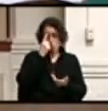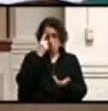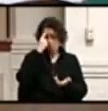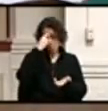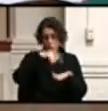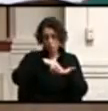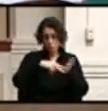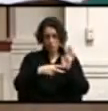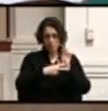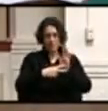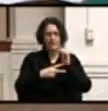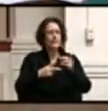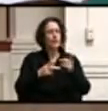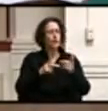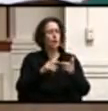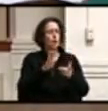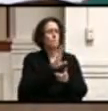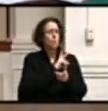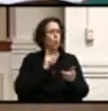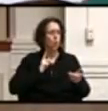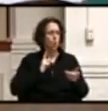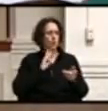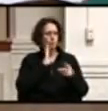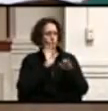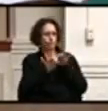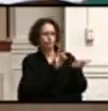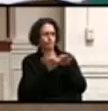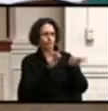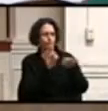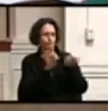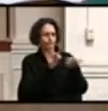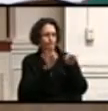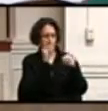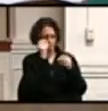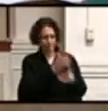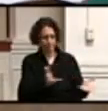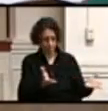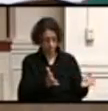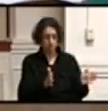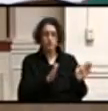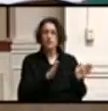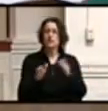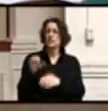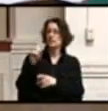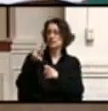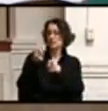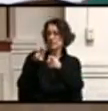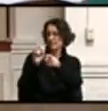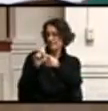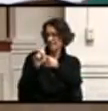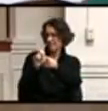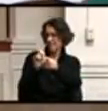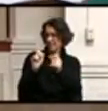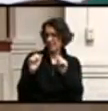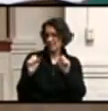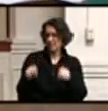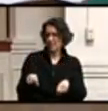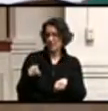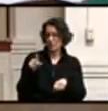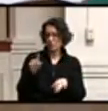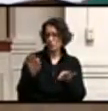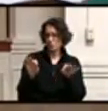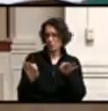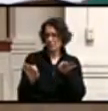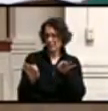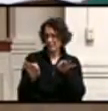These are still... Perhaps, Steve, you could talk a little bit about where these are in the overall scale of designs. Sure. I seem to recall